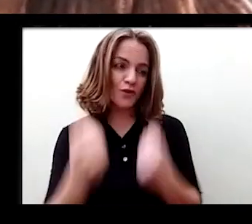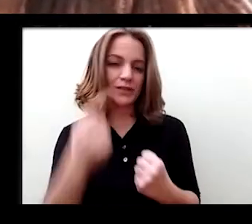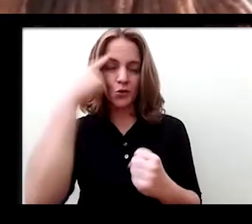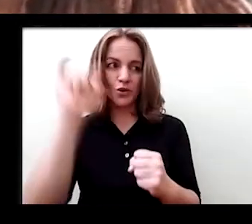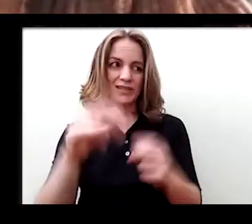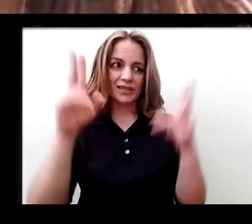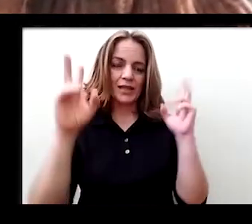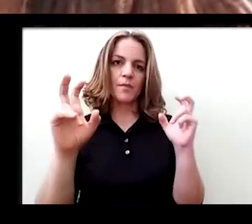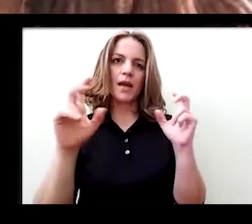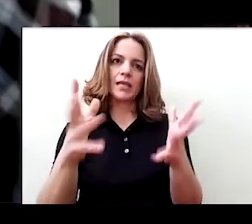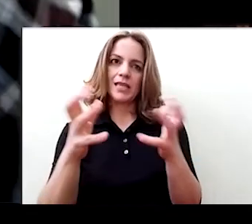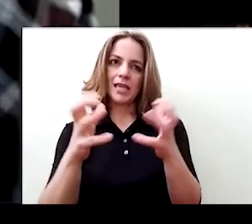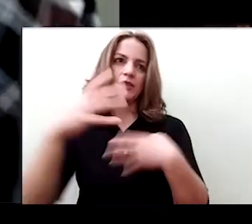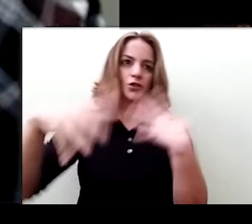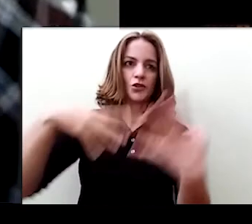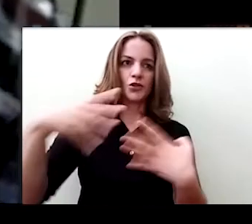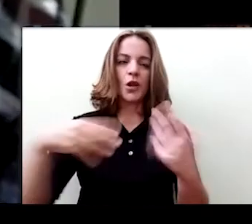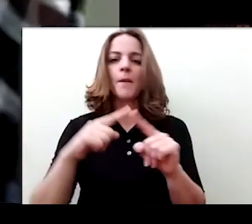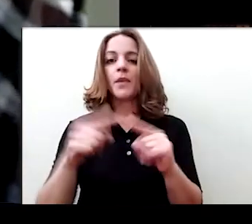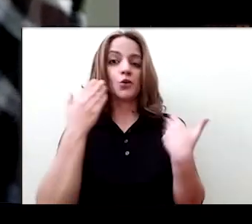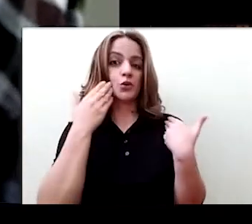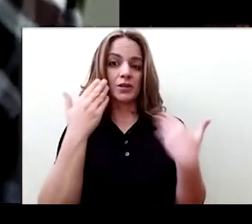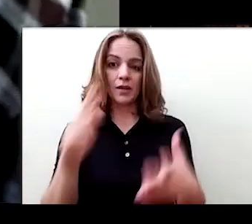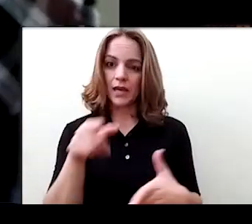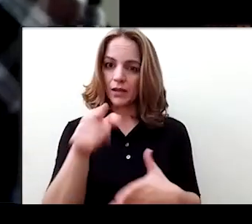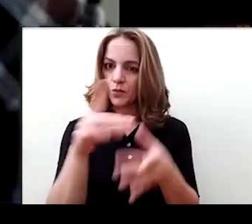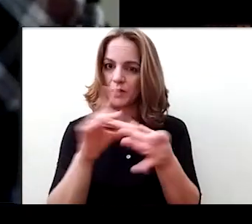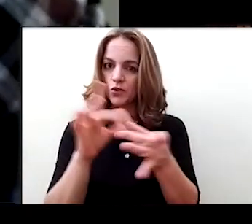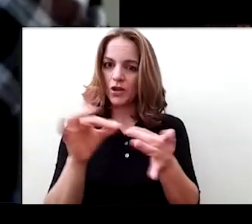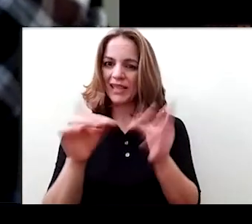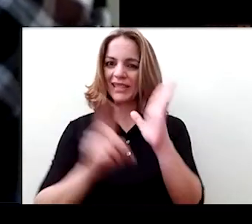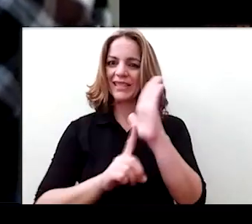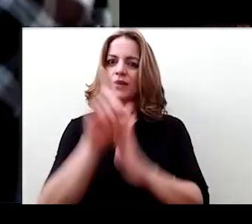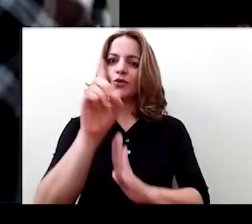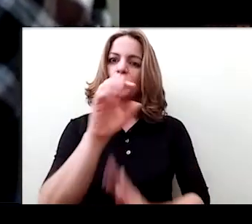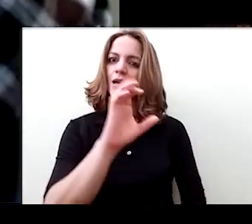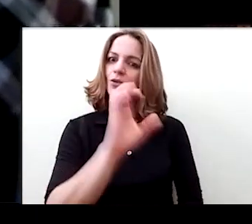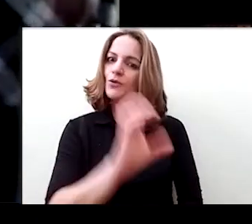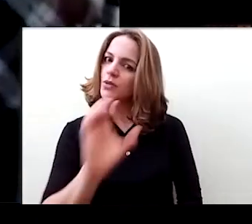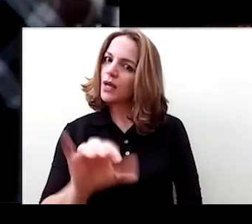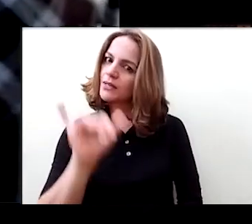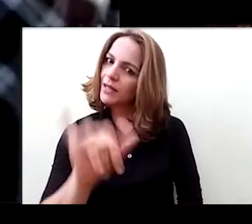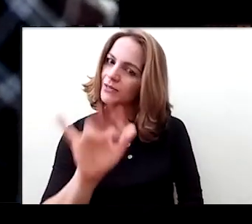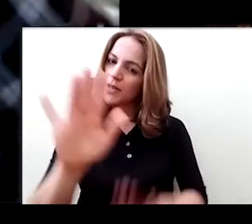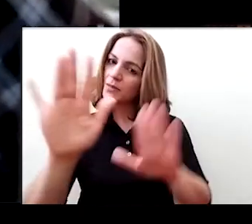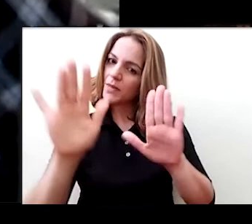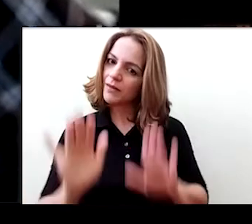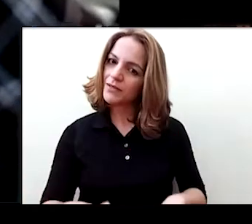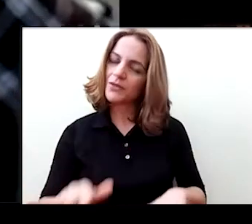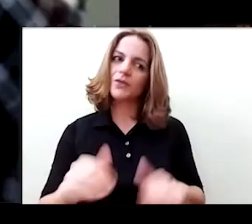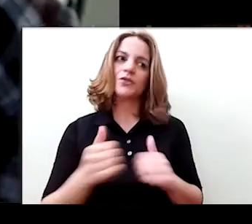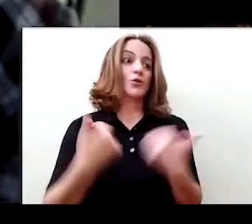know actually that you taught me was the development of the subtitles. It was fascinating. Like, we take that for granted, and that was such a novelty